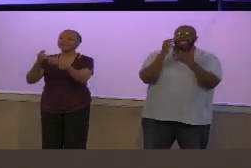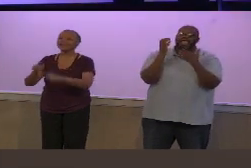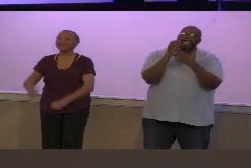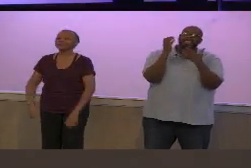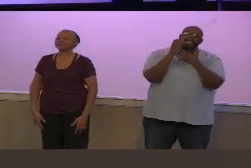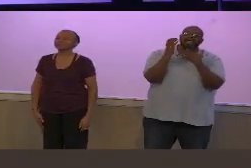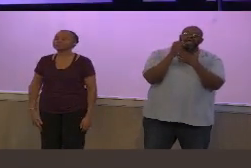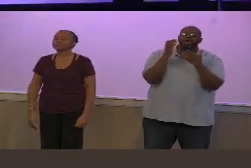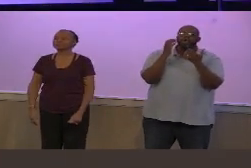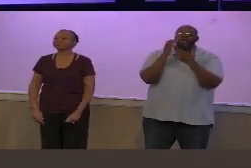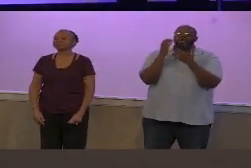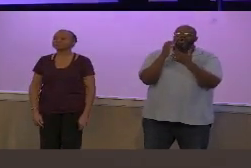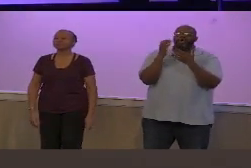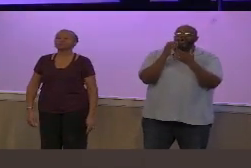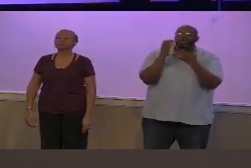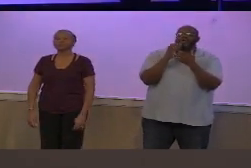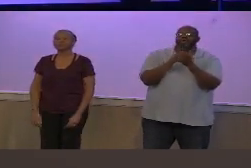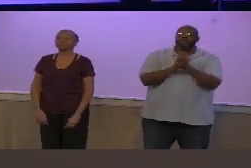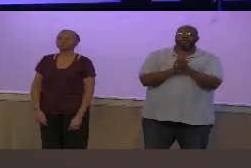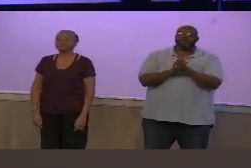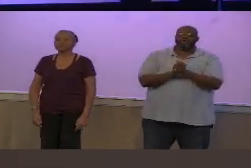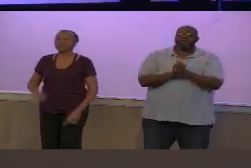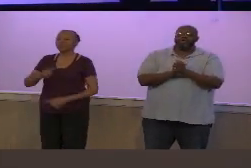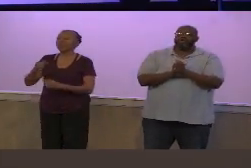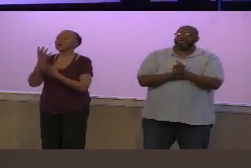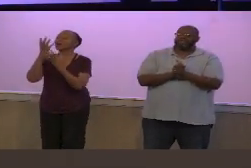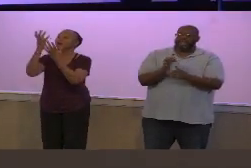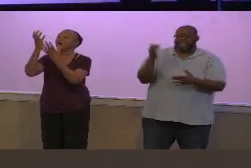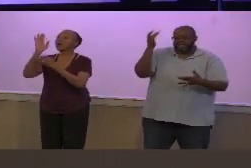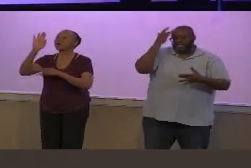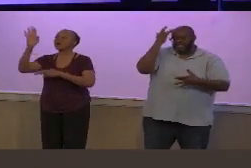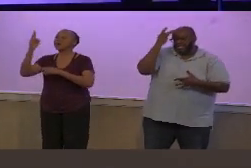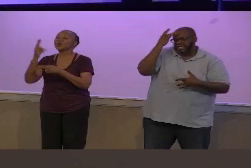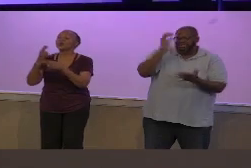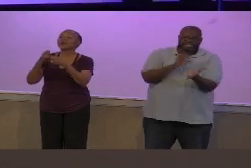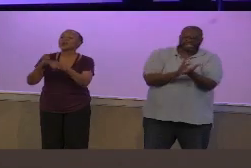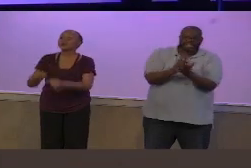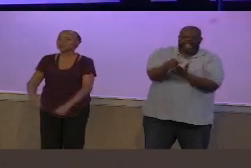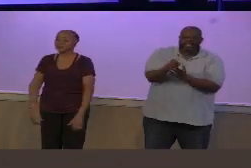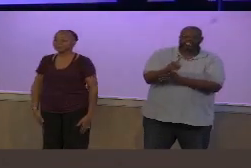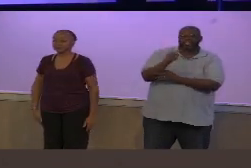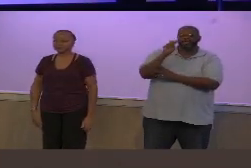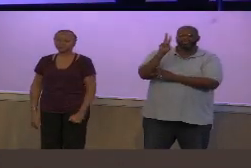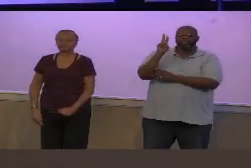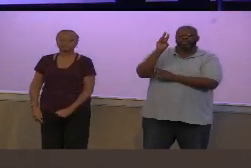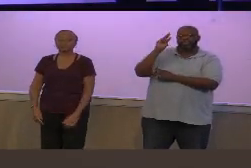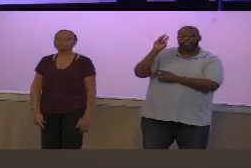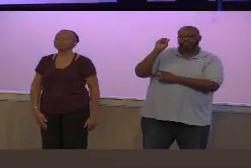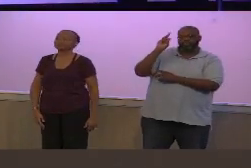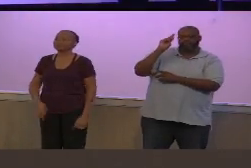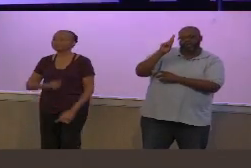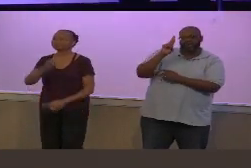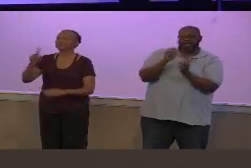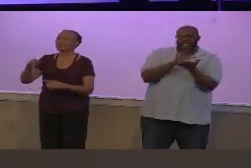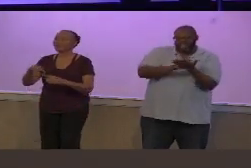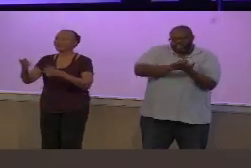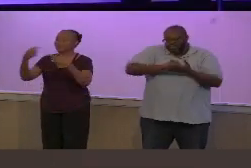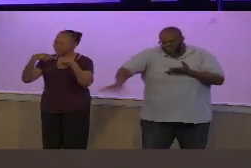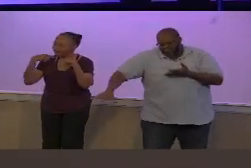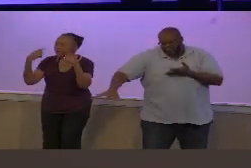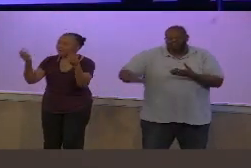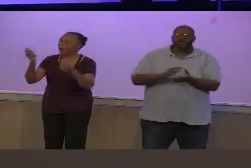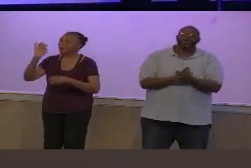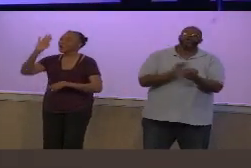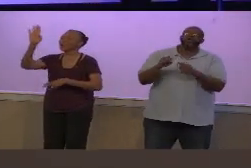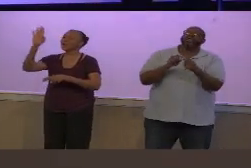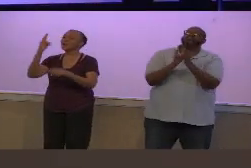Hey, oh, the tumor is removed, oh, God. Hey, when I call on the name of Jesus,